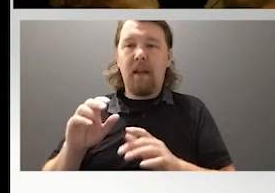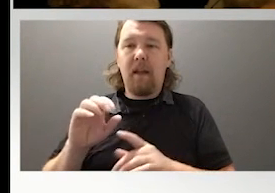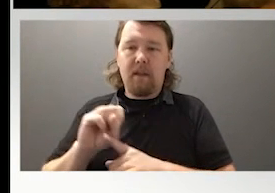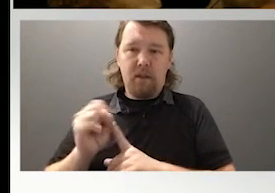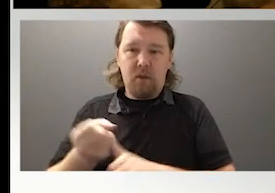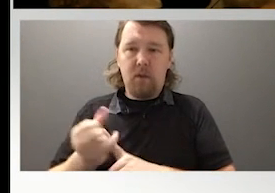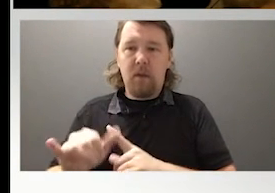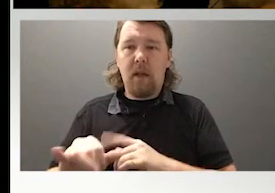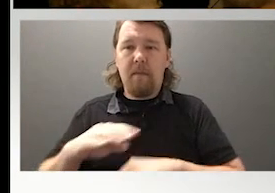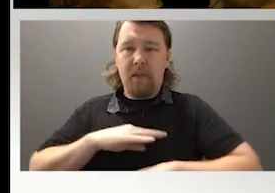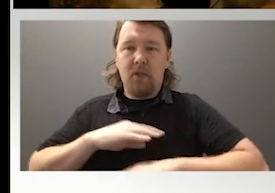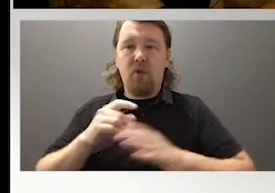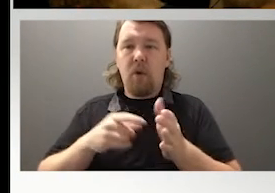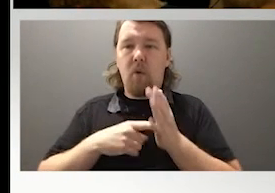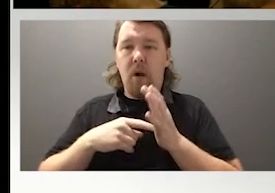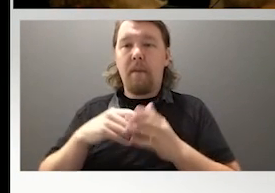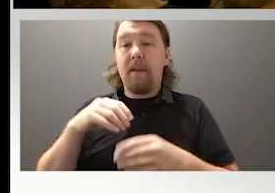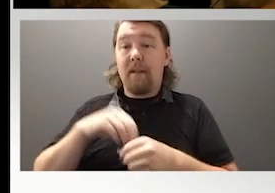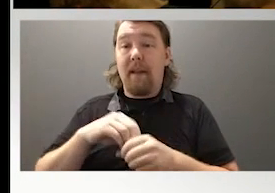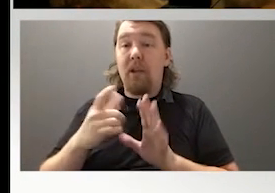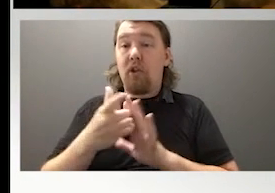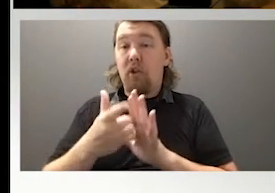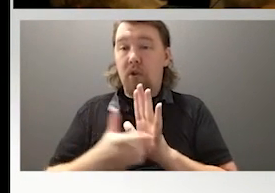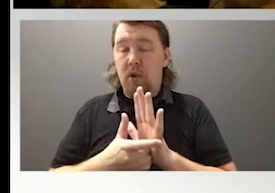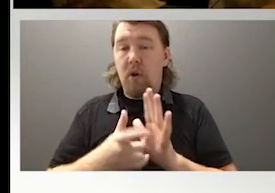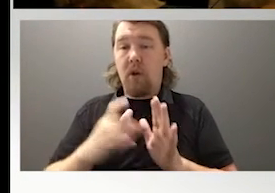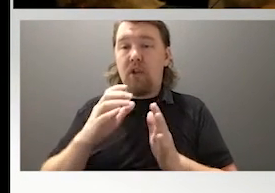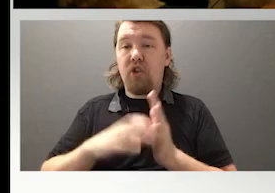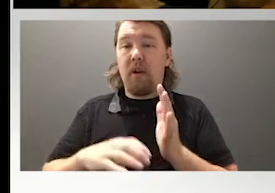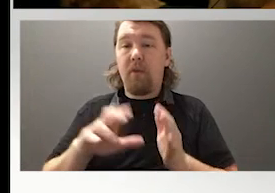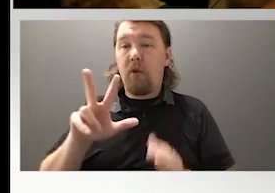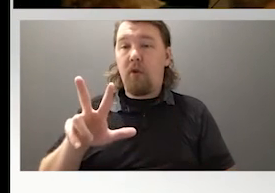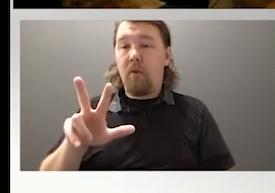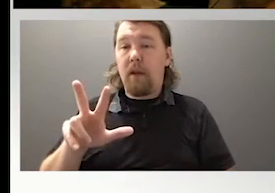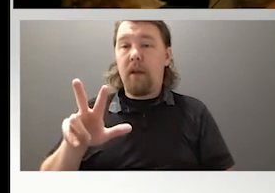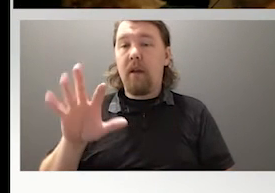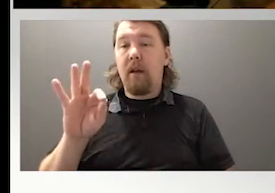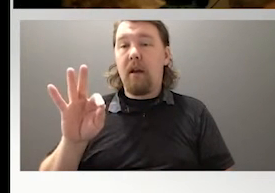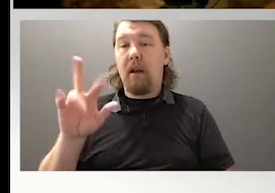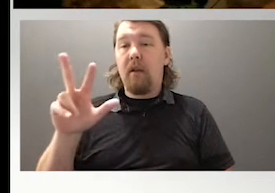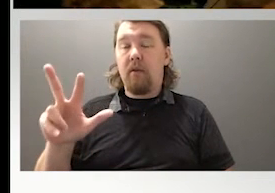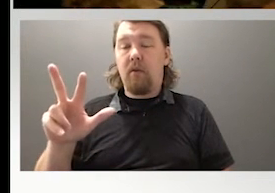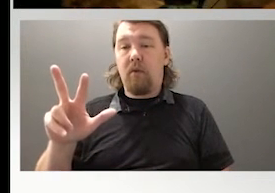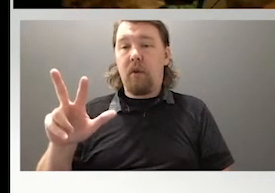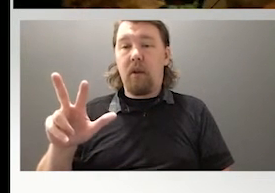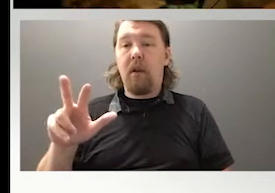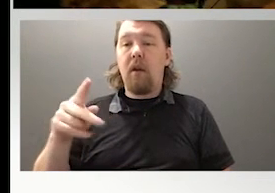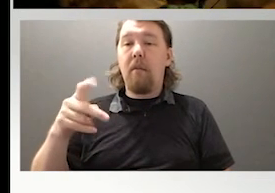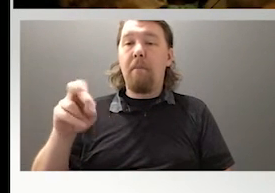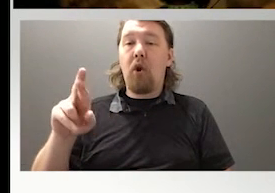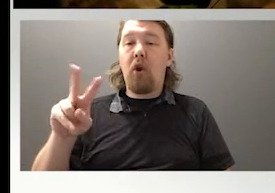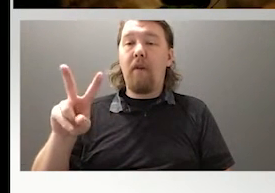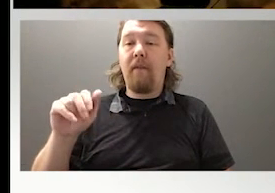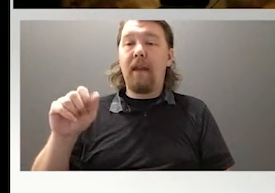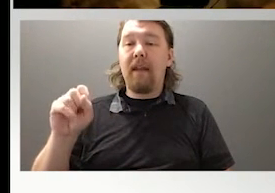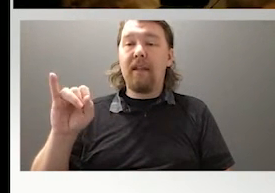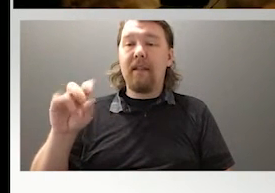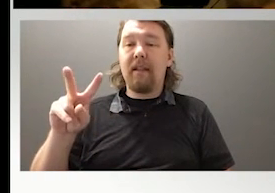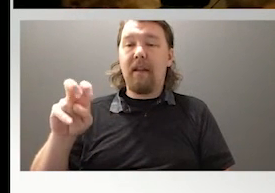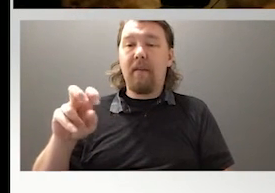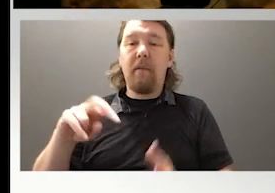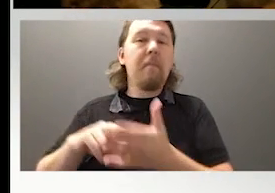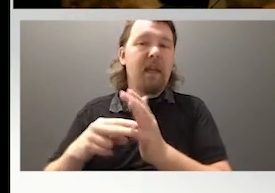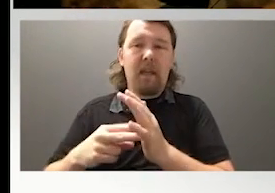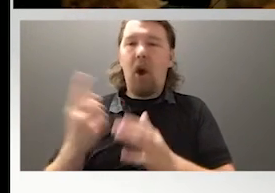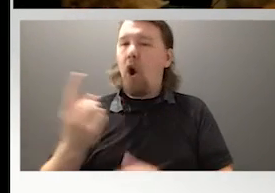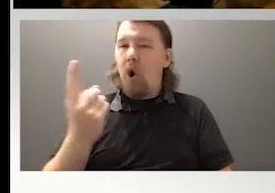the requirements in law in Chapter 393, which is pervasive, meaning